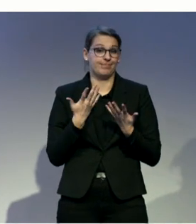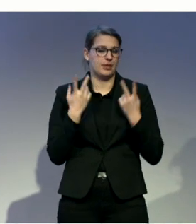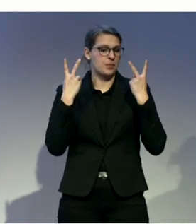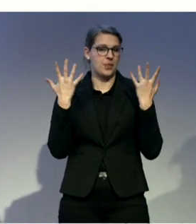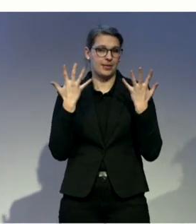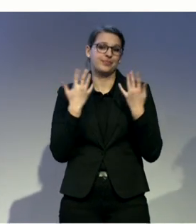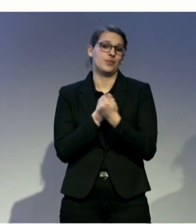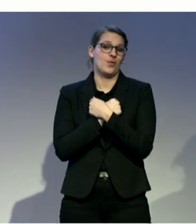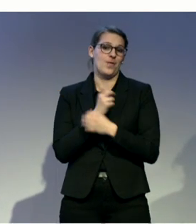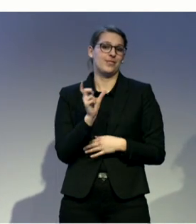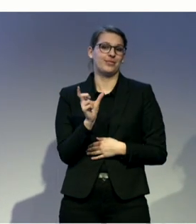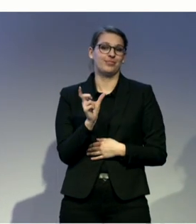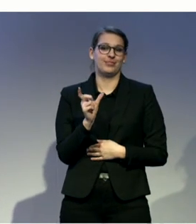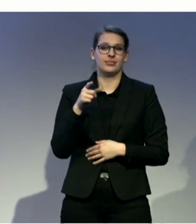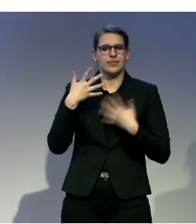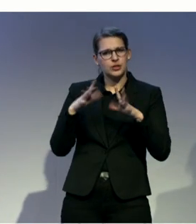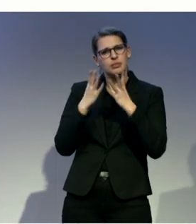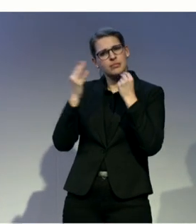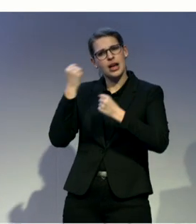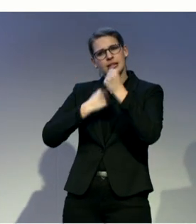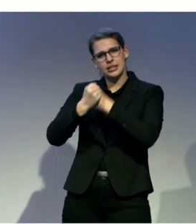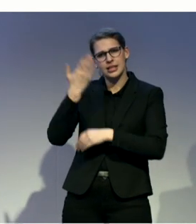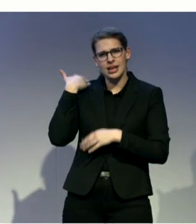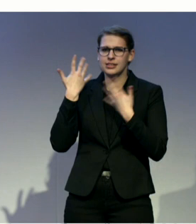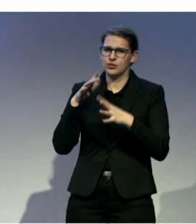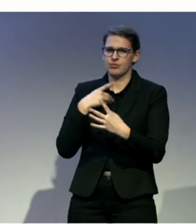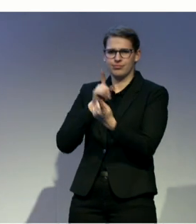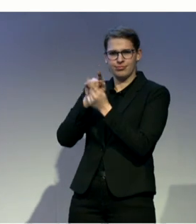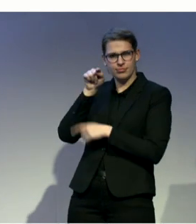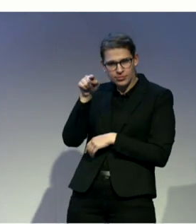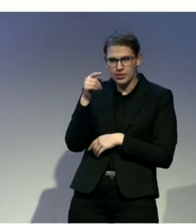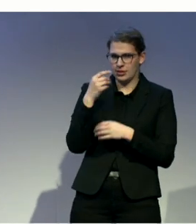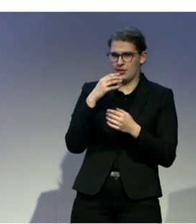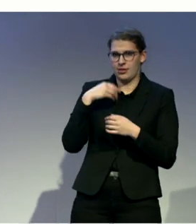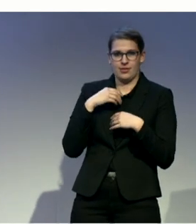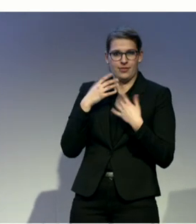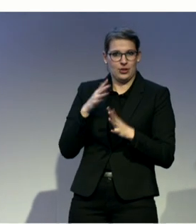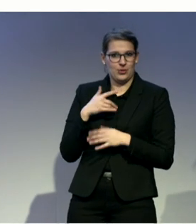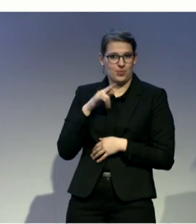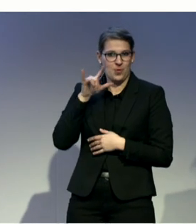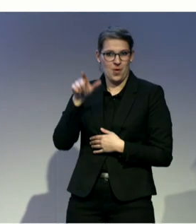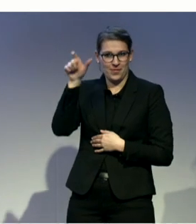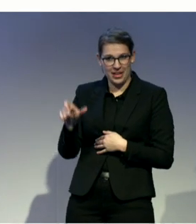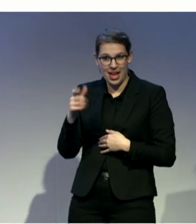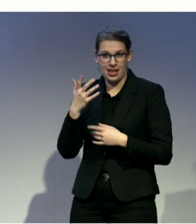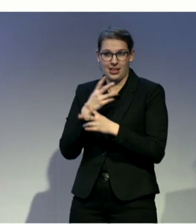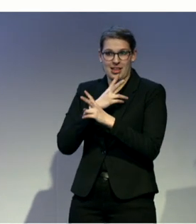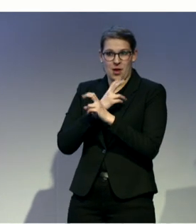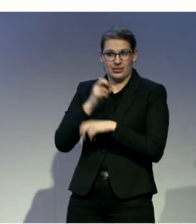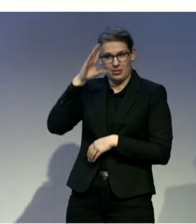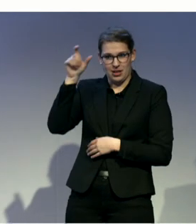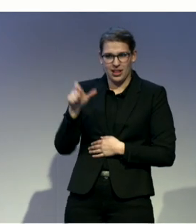some Austrian man. His name is Sigmund Freud. And for 15 years, I was seducing my governmental people